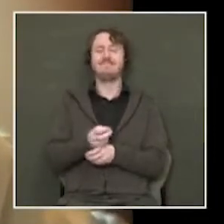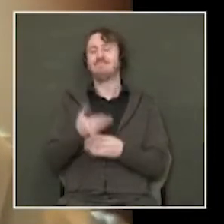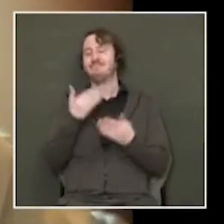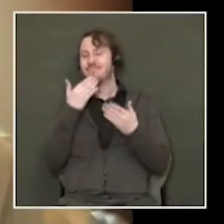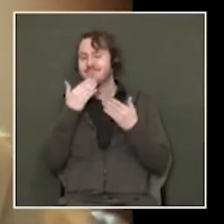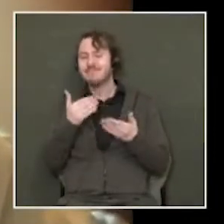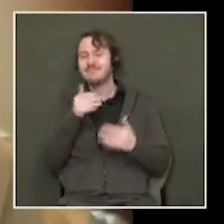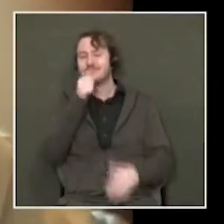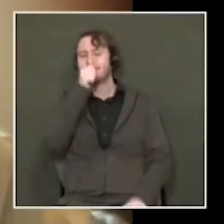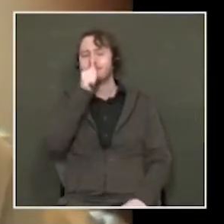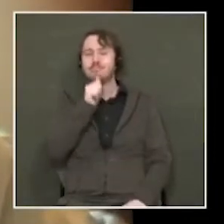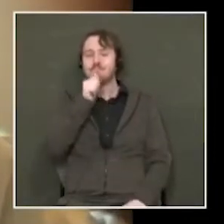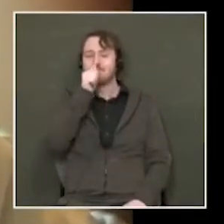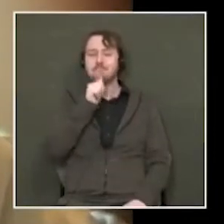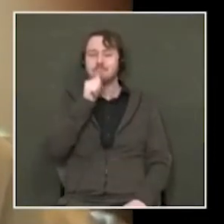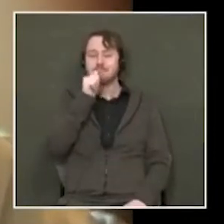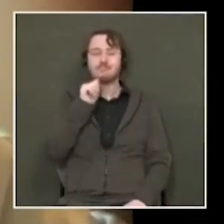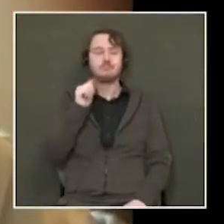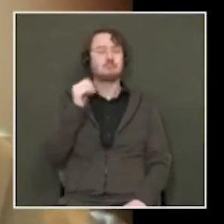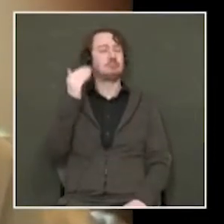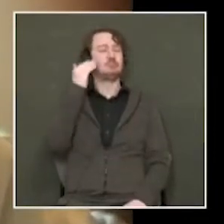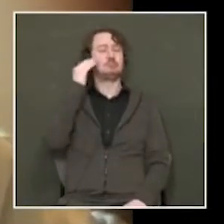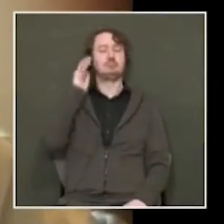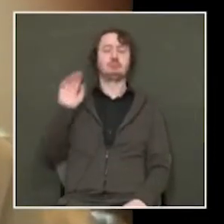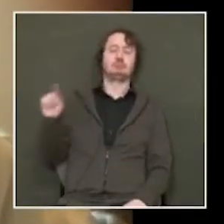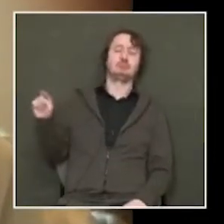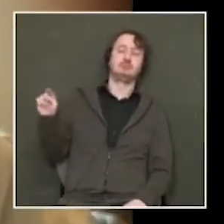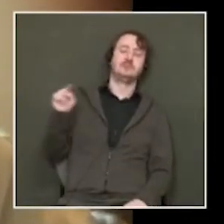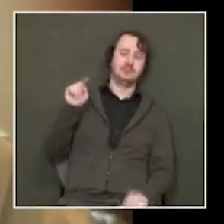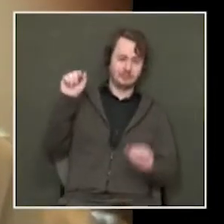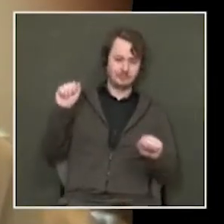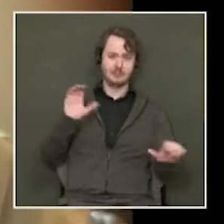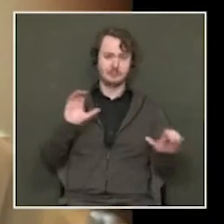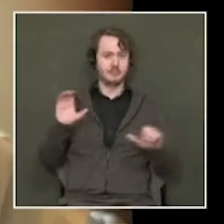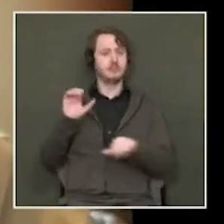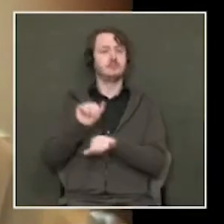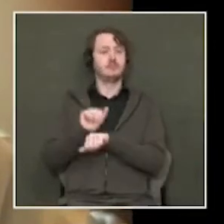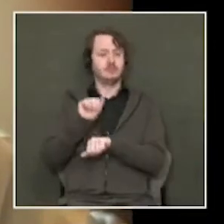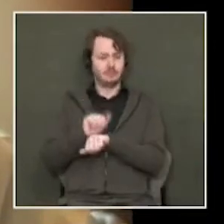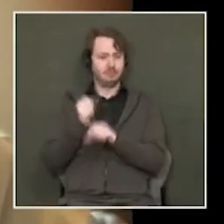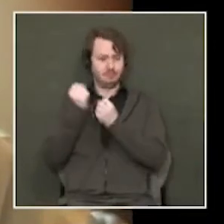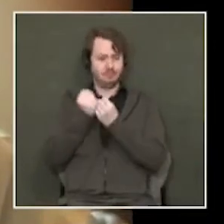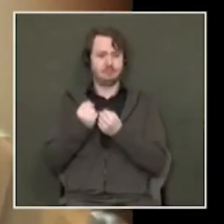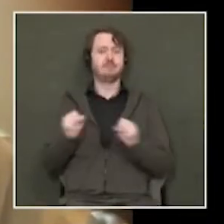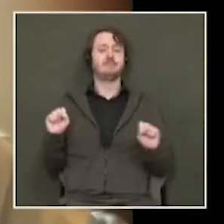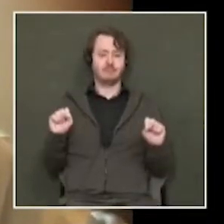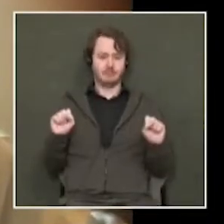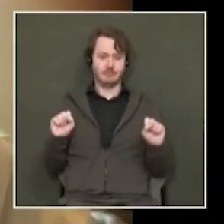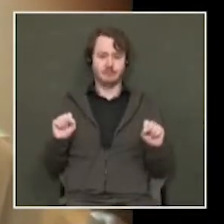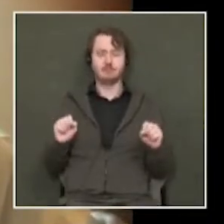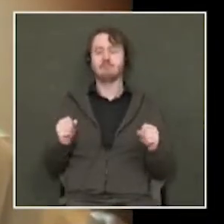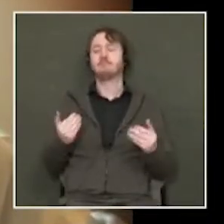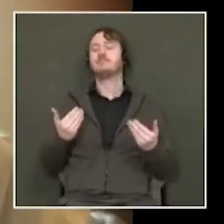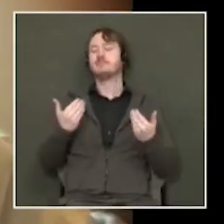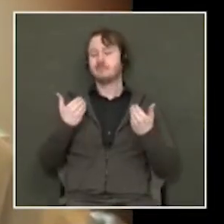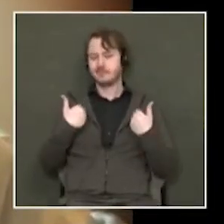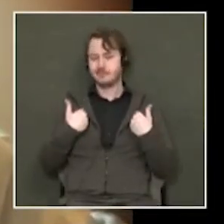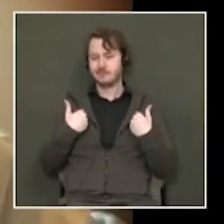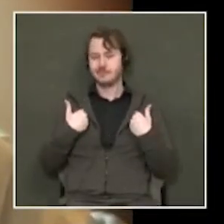appreciate y'all paying attention to where they're at so that they can do their work safely. But we've got